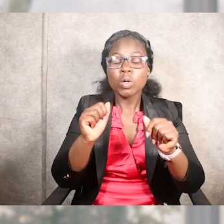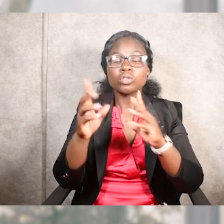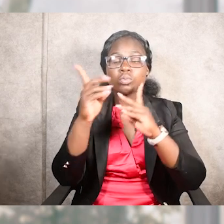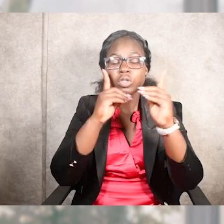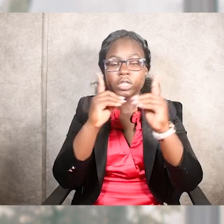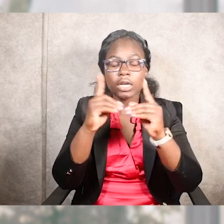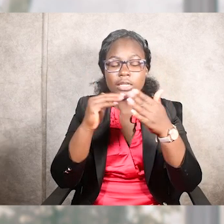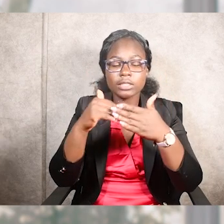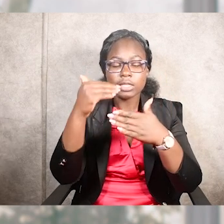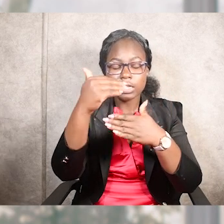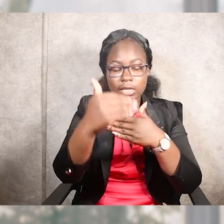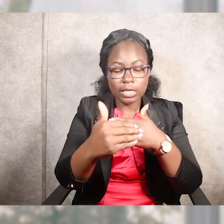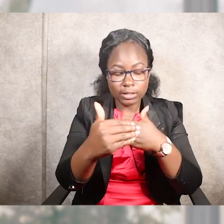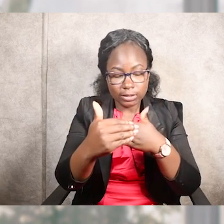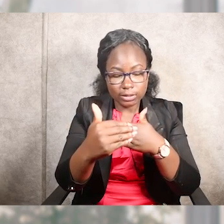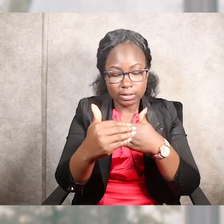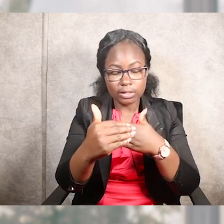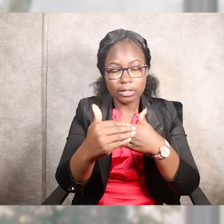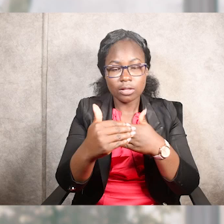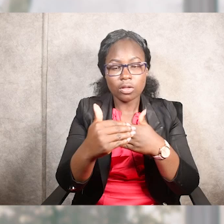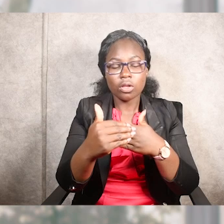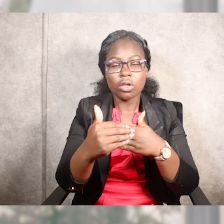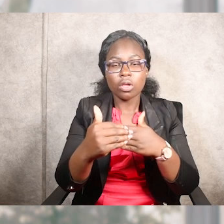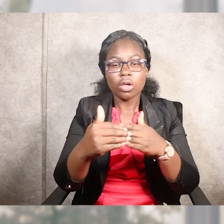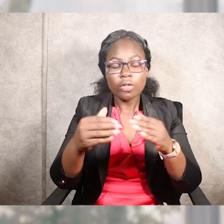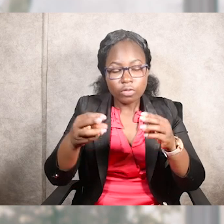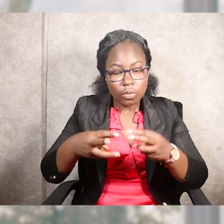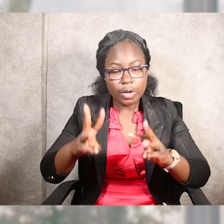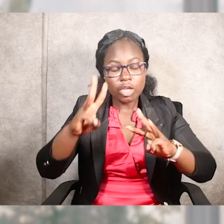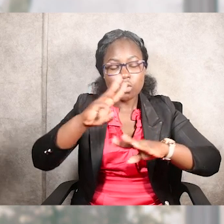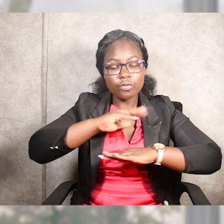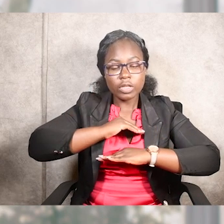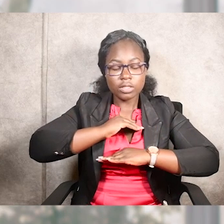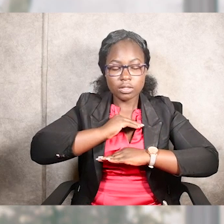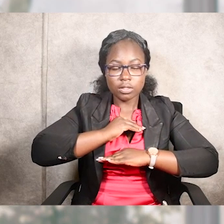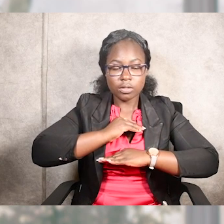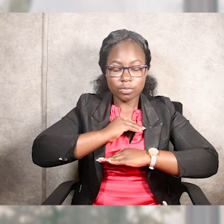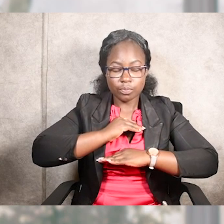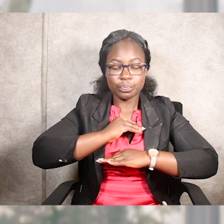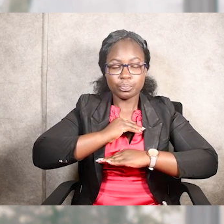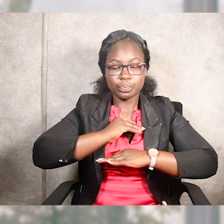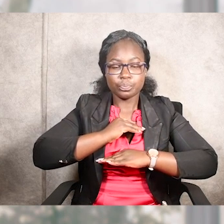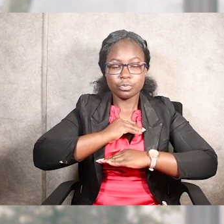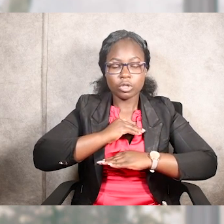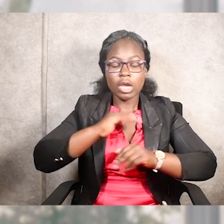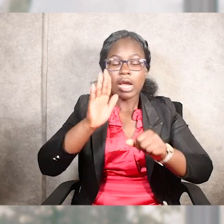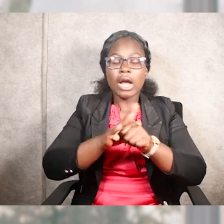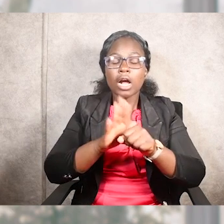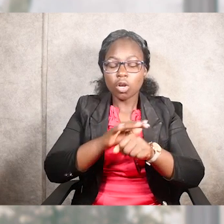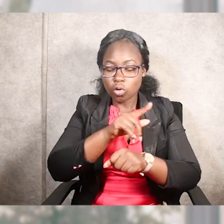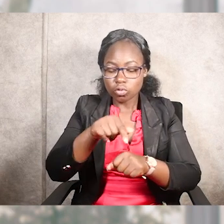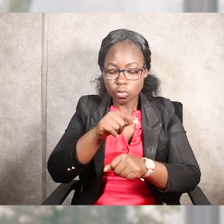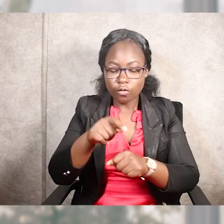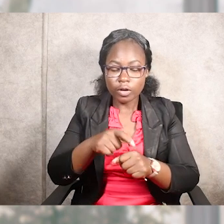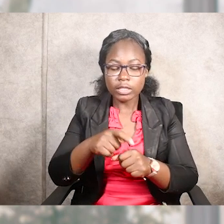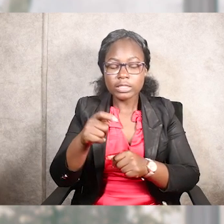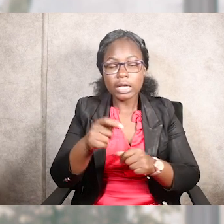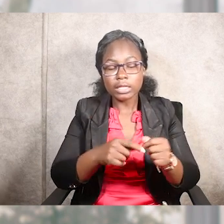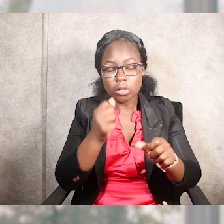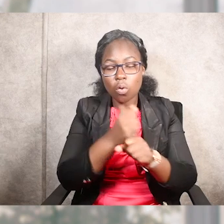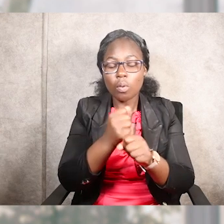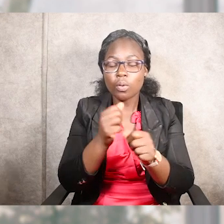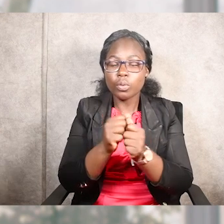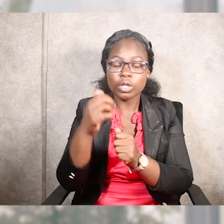in the next slides. There's the aspect of insufficient bandwidth and infrastructure. Most of us trade with our mobile phones, and